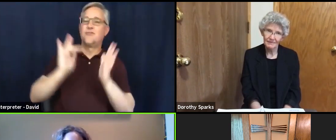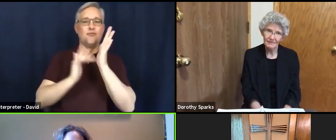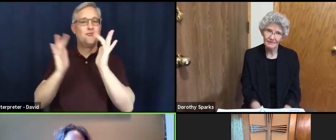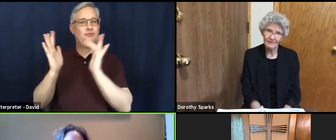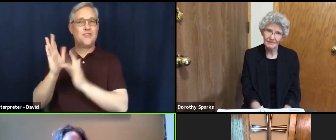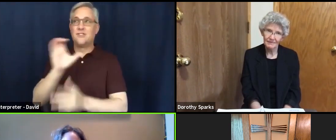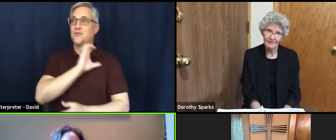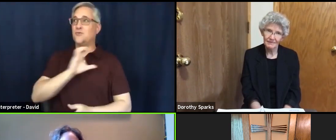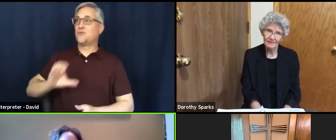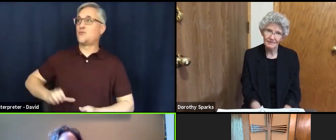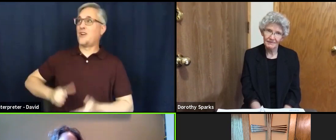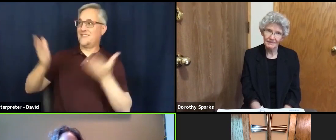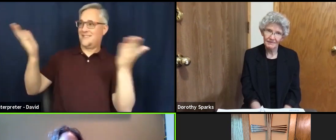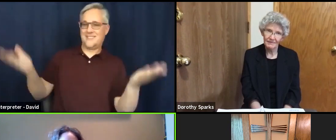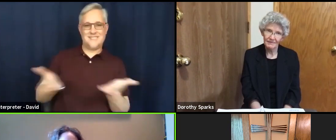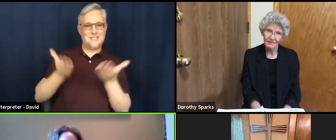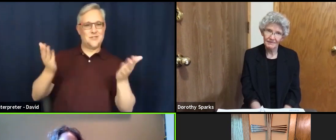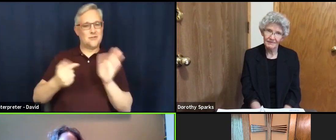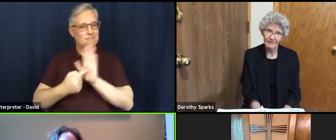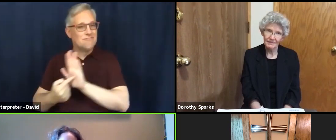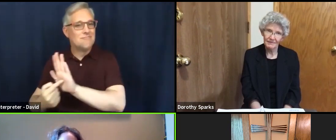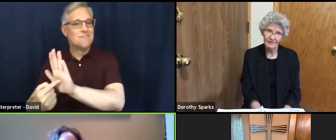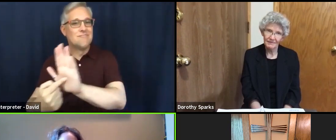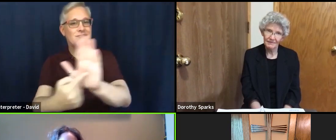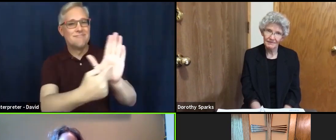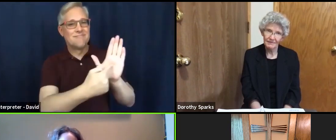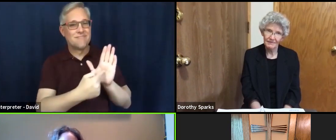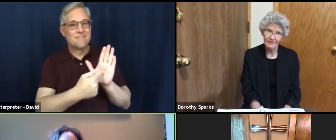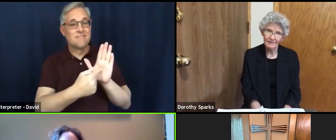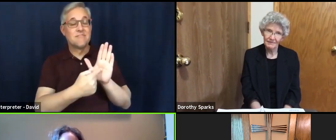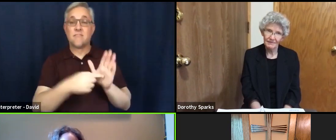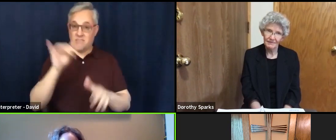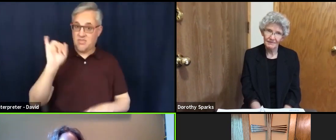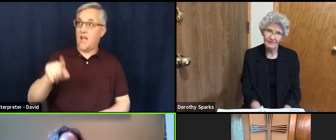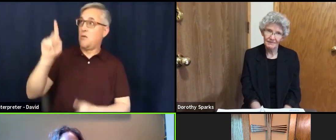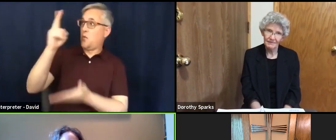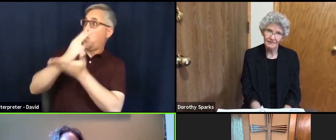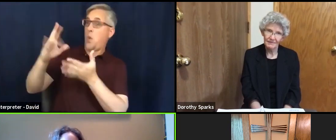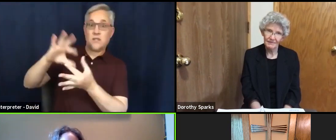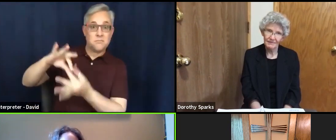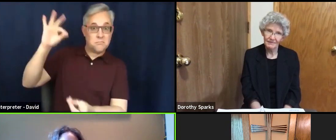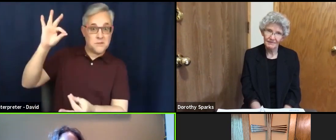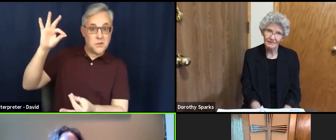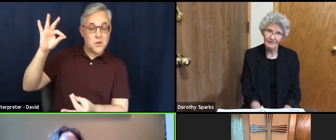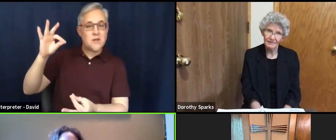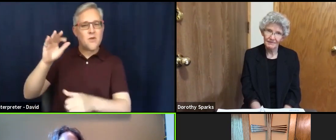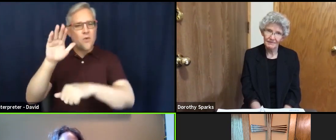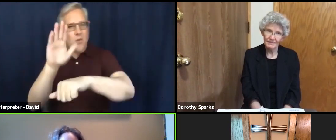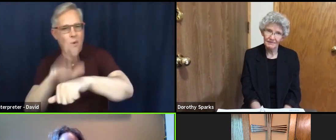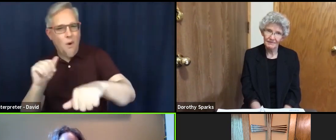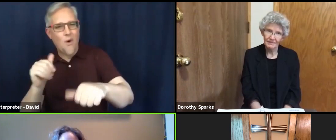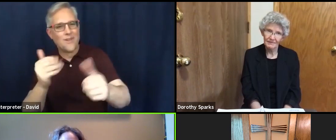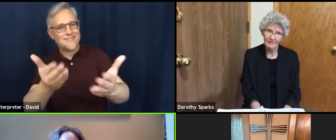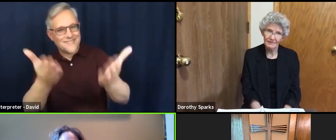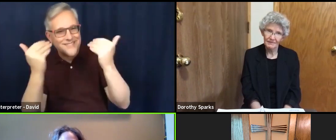That's what the Holy Spirit does, calls to us, invites us, comforts, challenges us, and